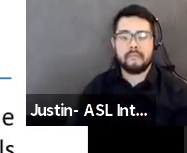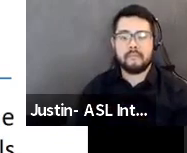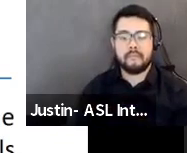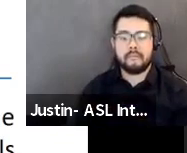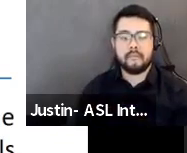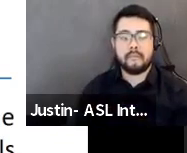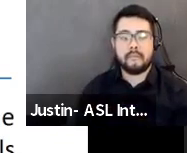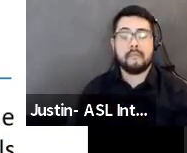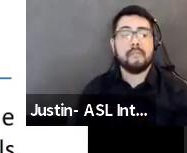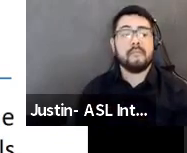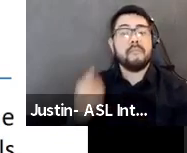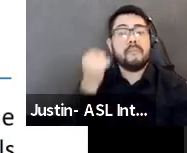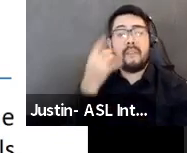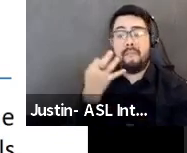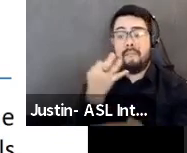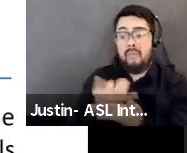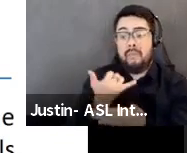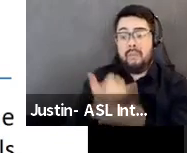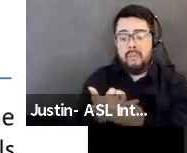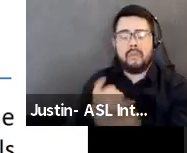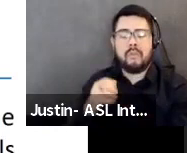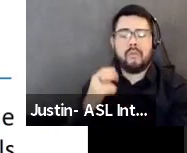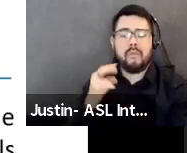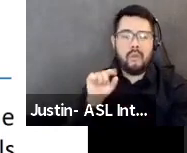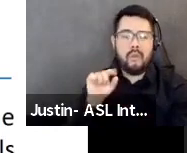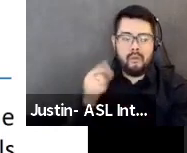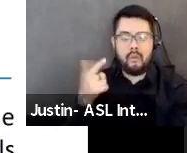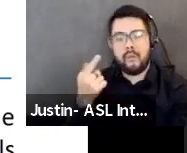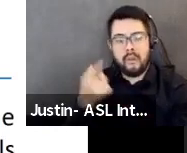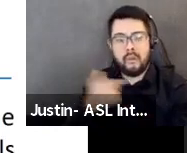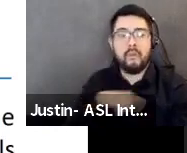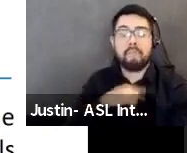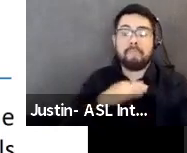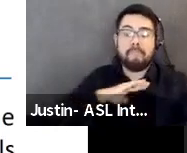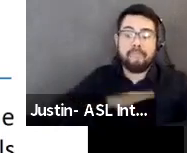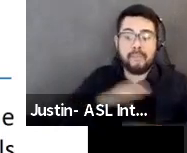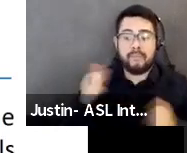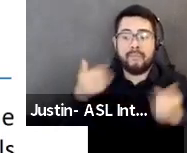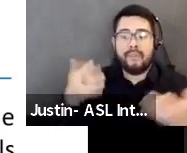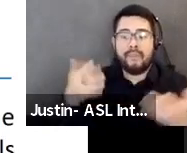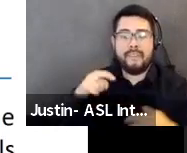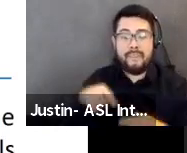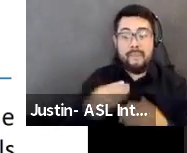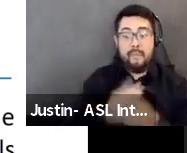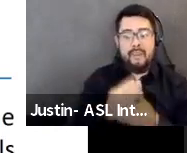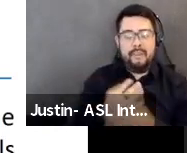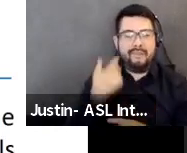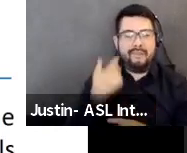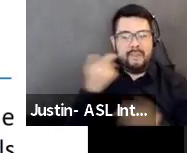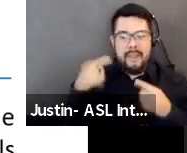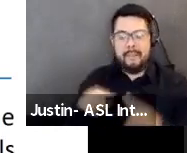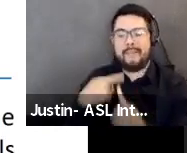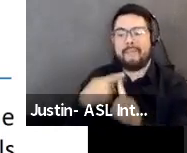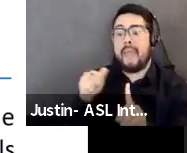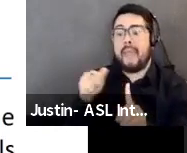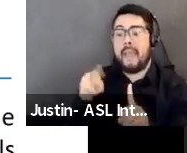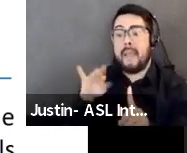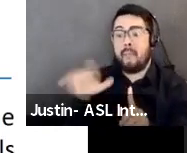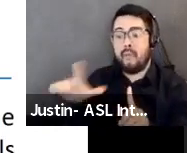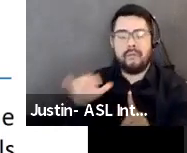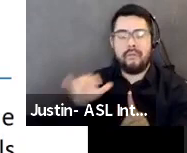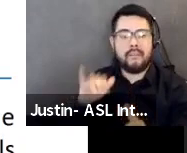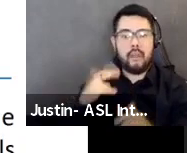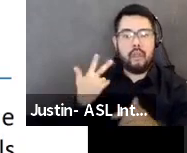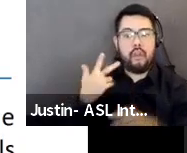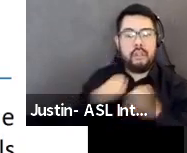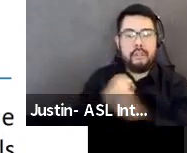in fy 21 we are proud to have presented school leaders with their budgets in spring this year was april of 2020. this is the third straight year